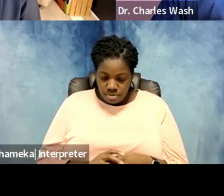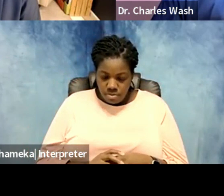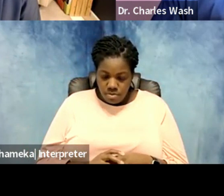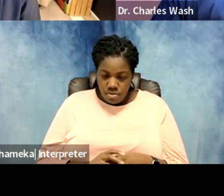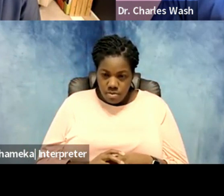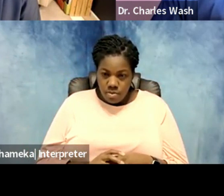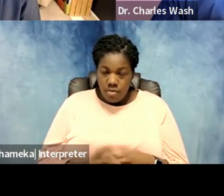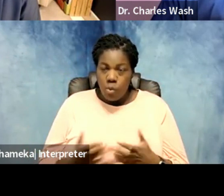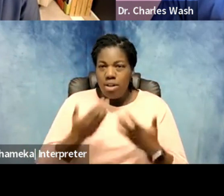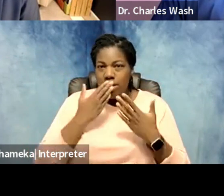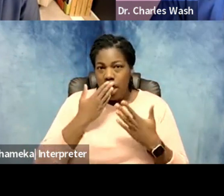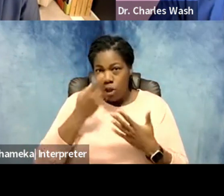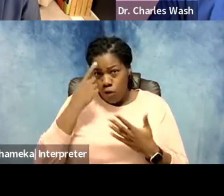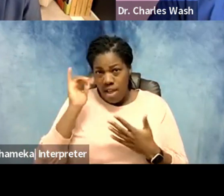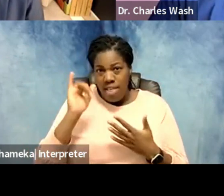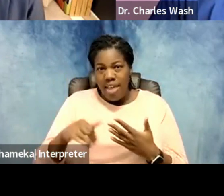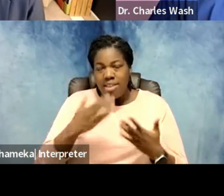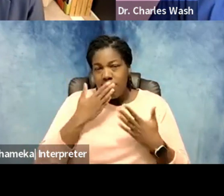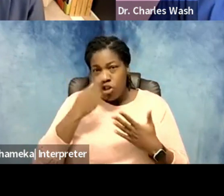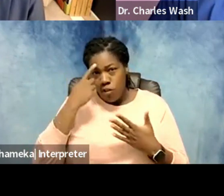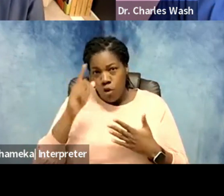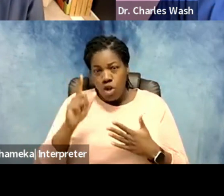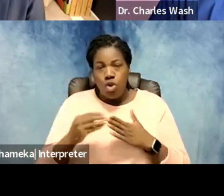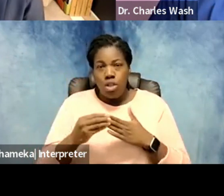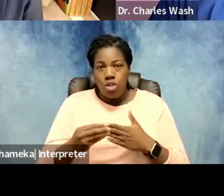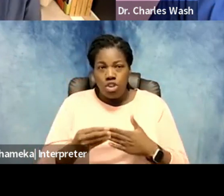I just want to thank you for that and thank you for your leadership.